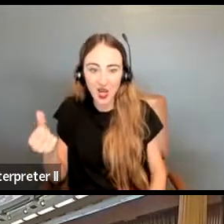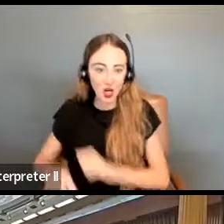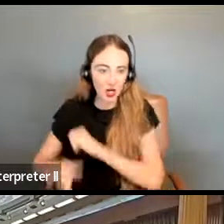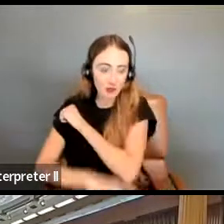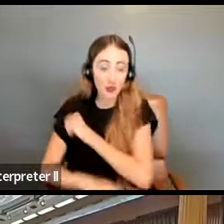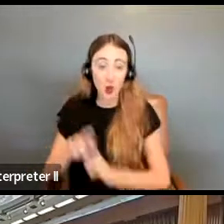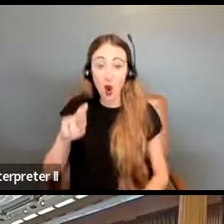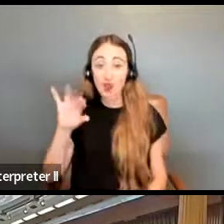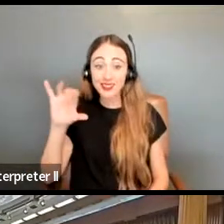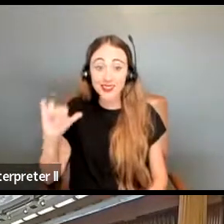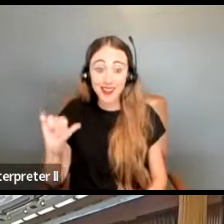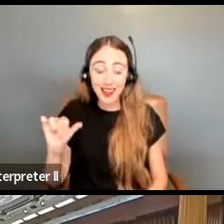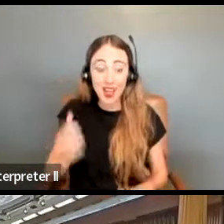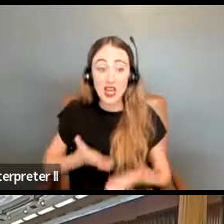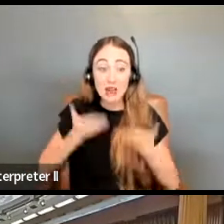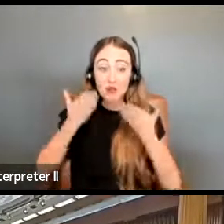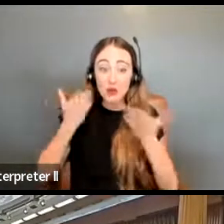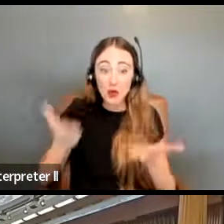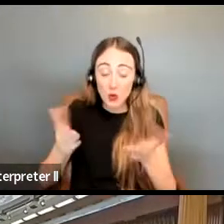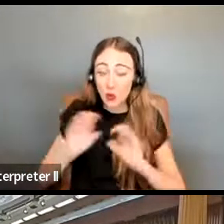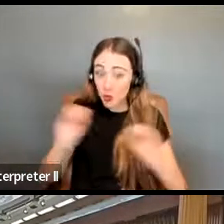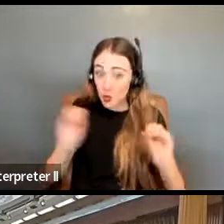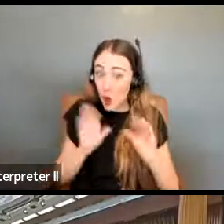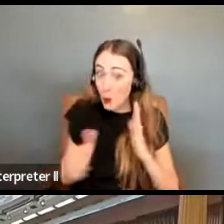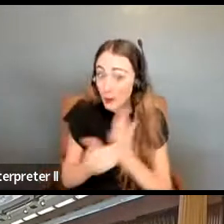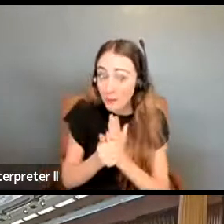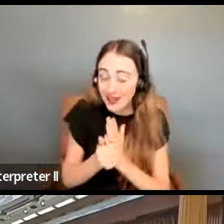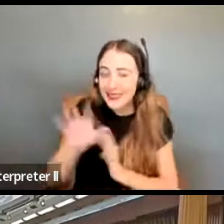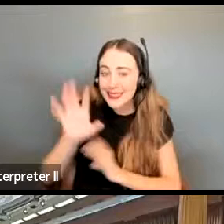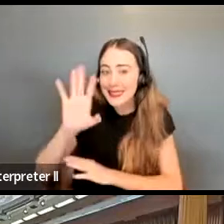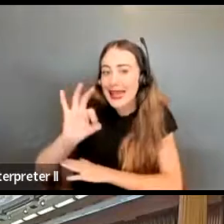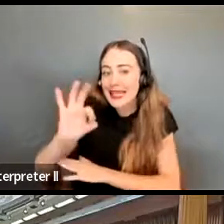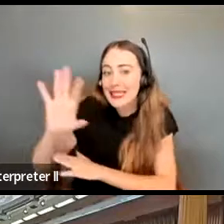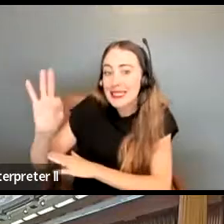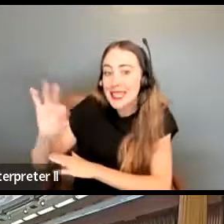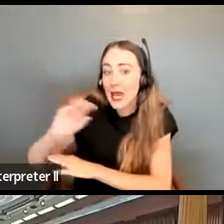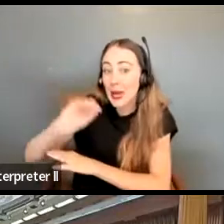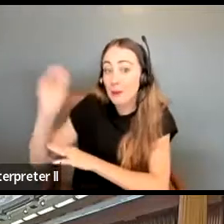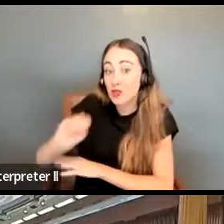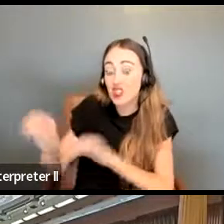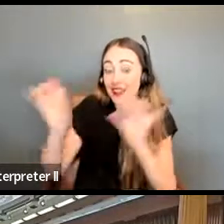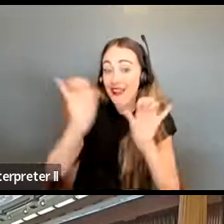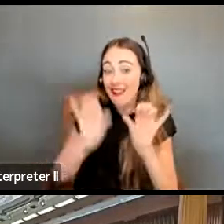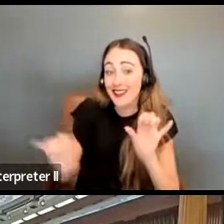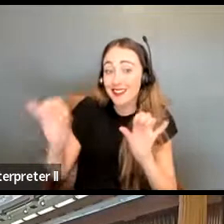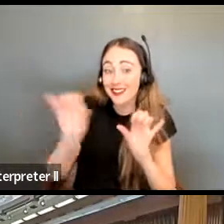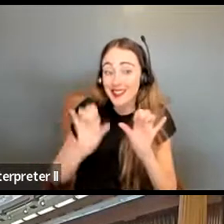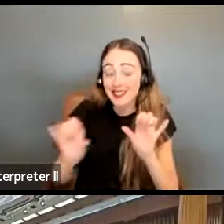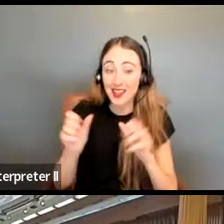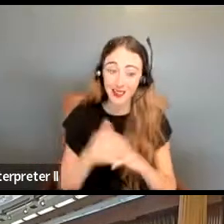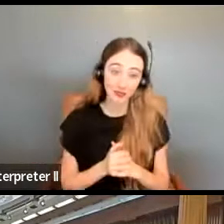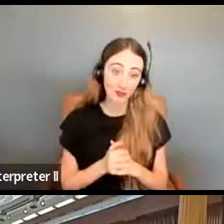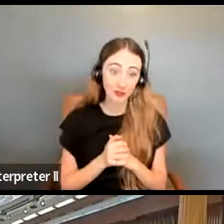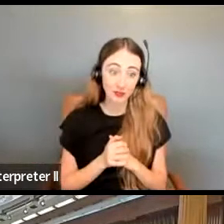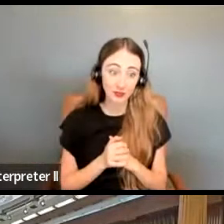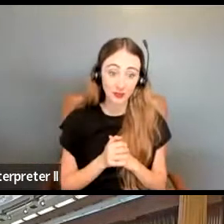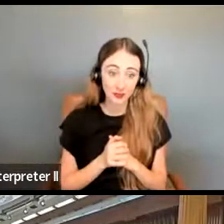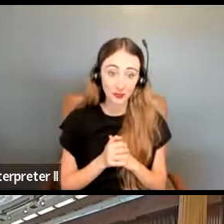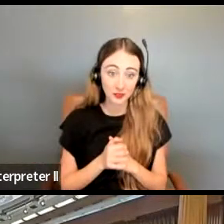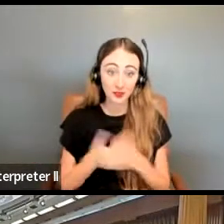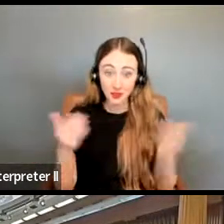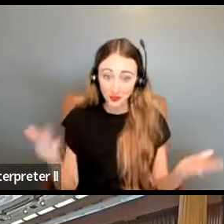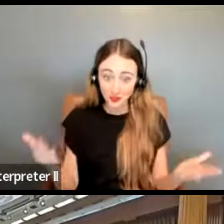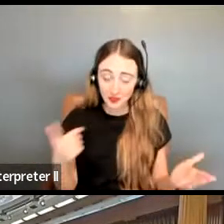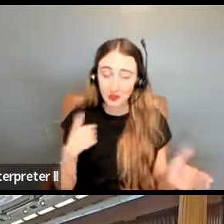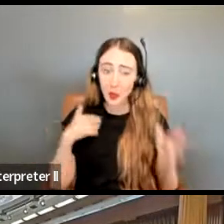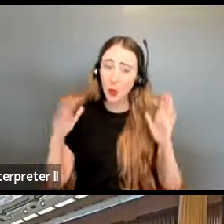RCCA proposes without an amendment is 99% consistent with what the cases are and sentences being handed out. So I